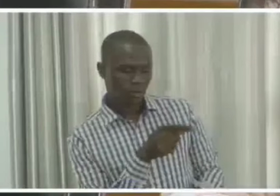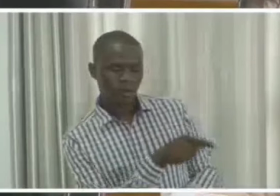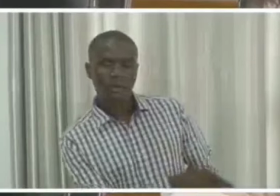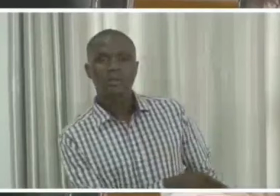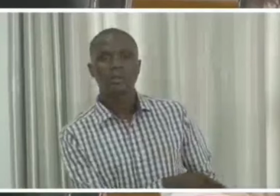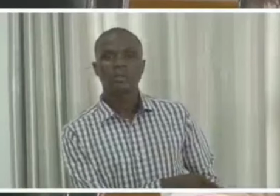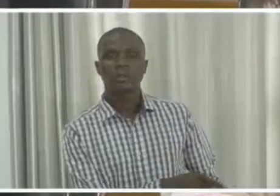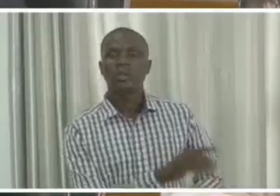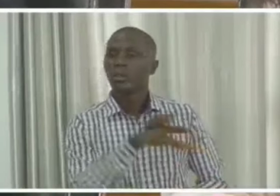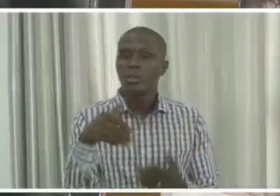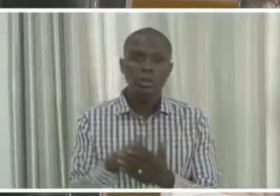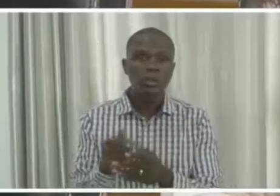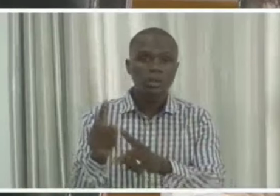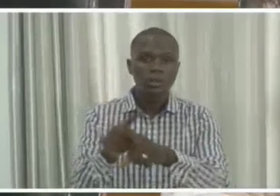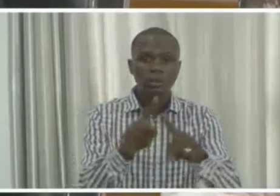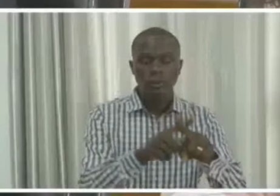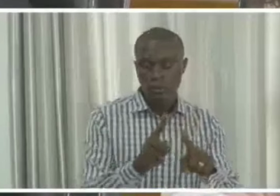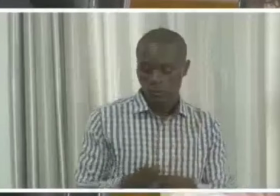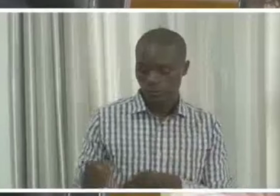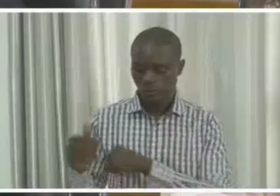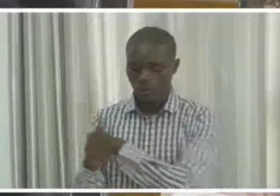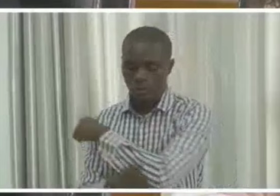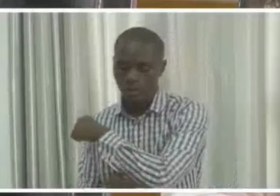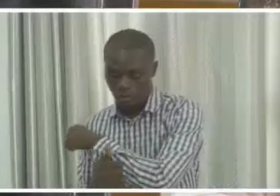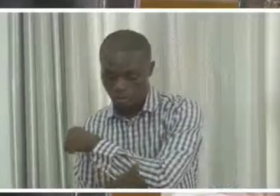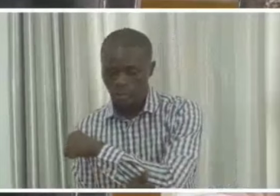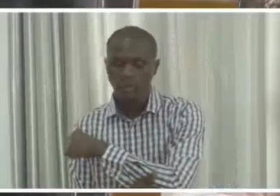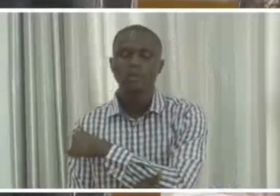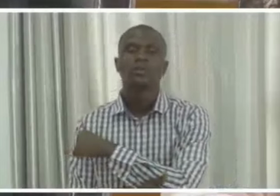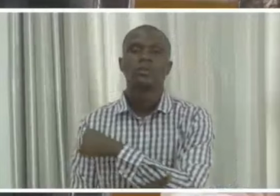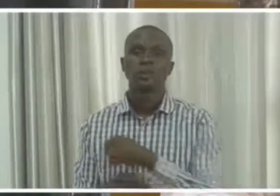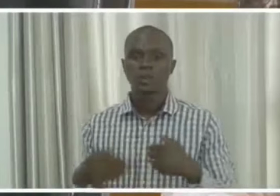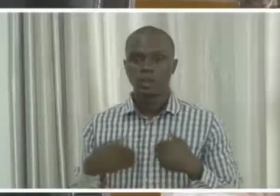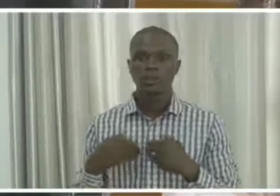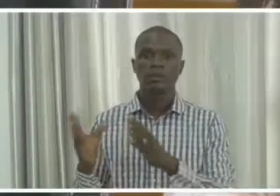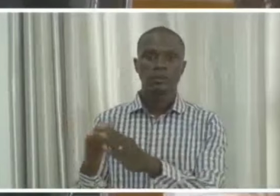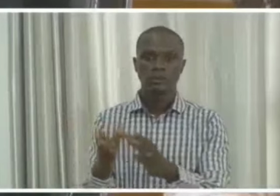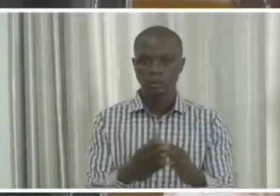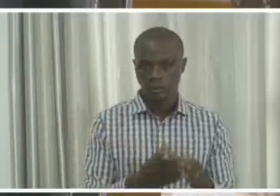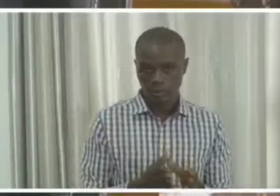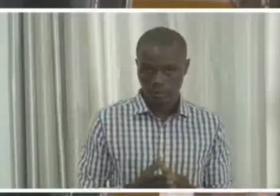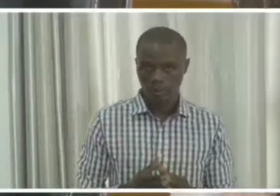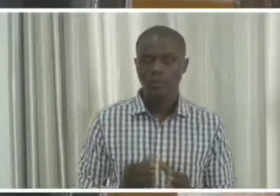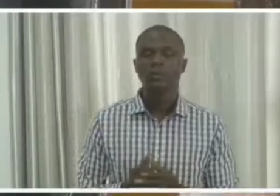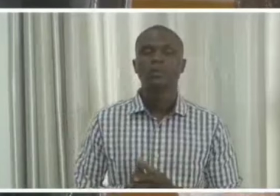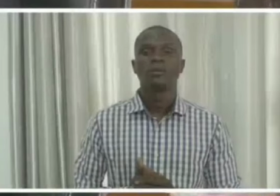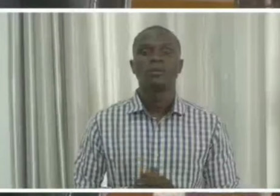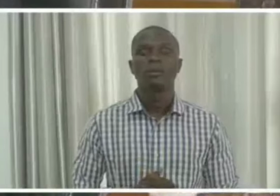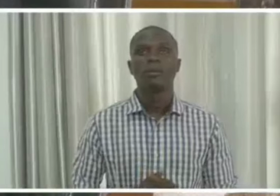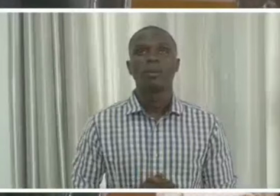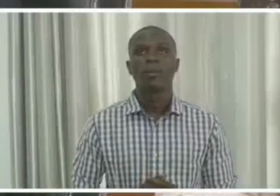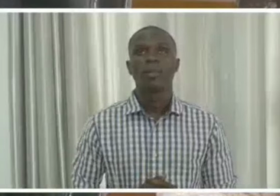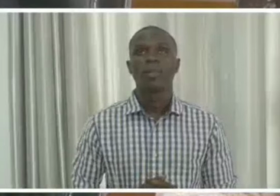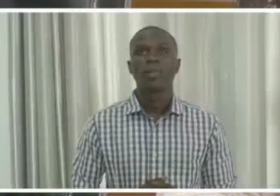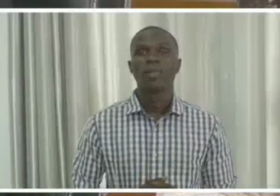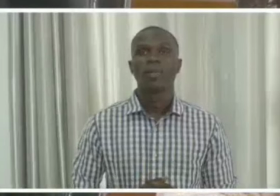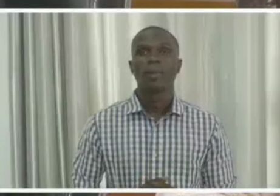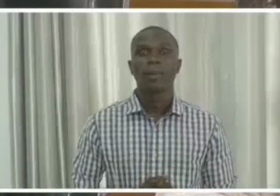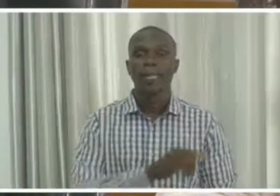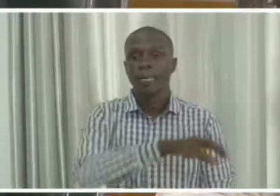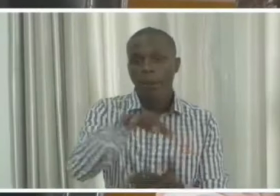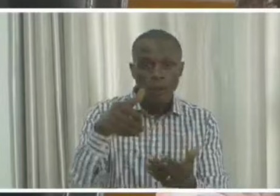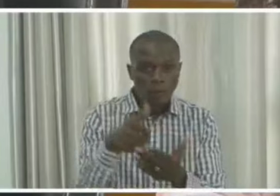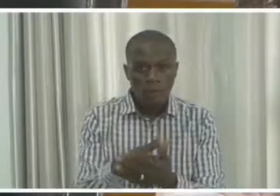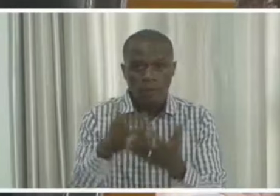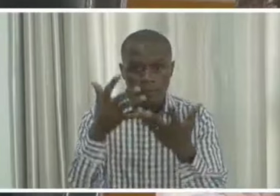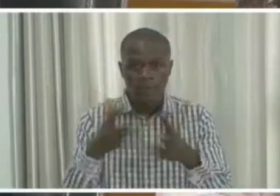then together, when all the countries then get for count to a consensus, and the way for get to that is when they